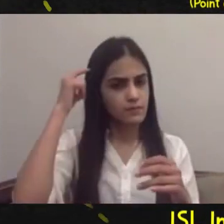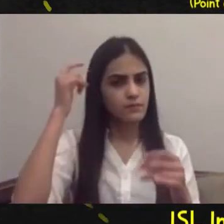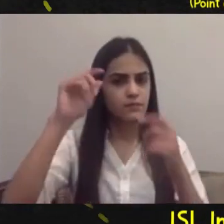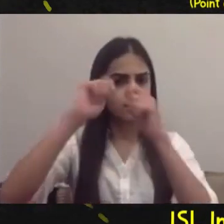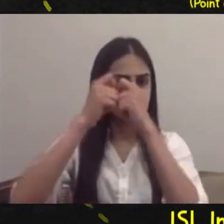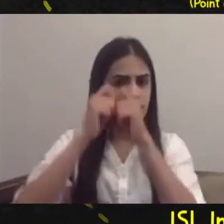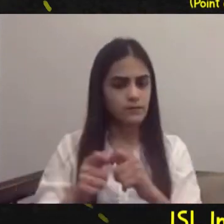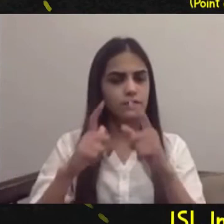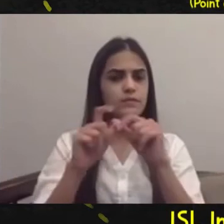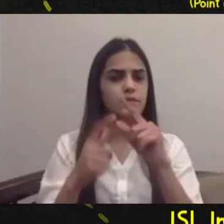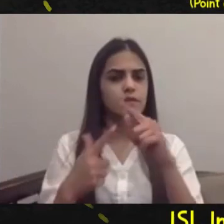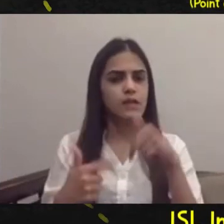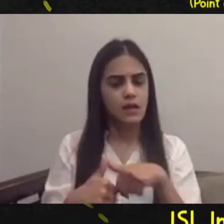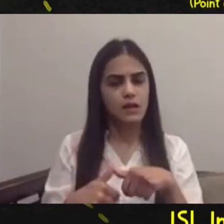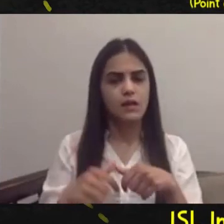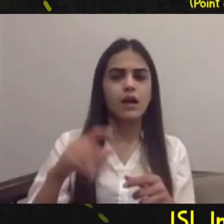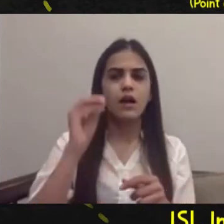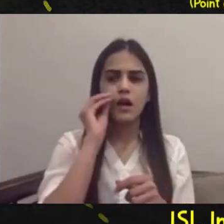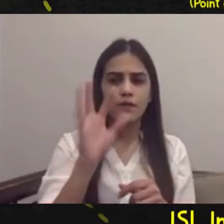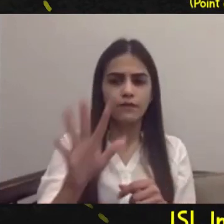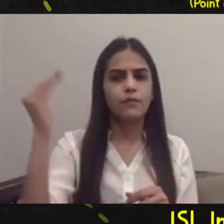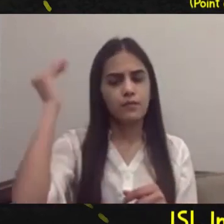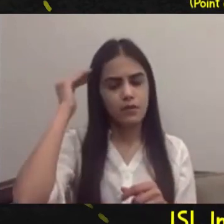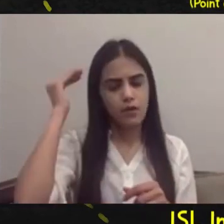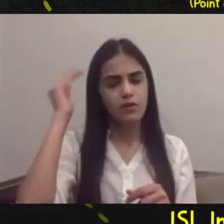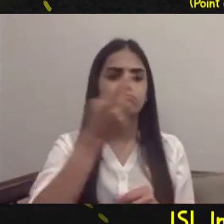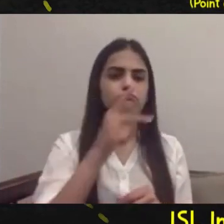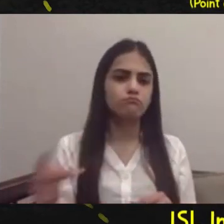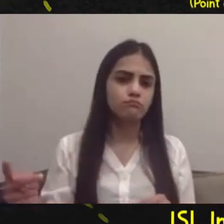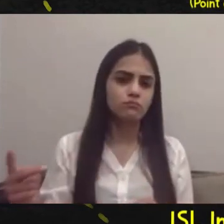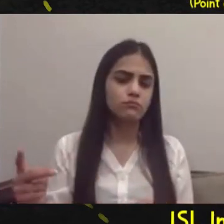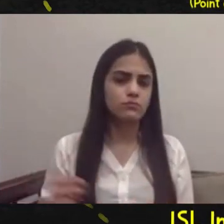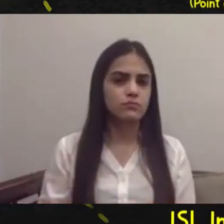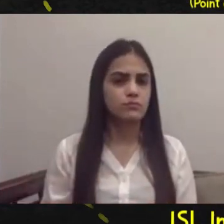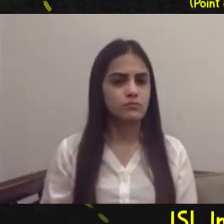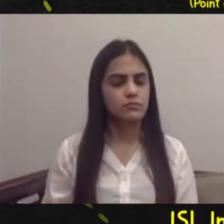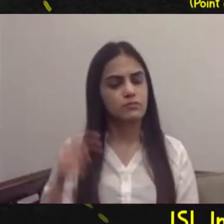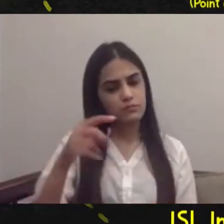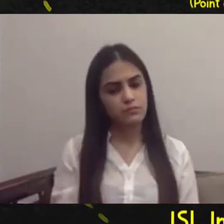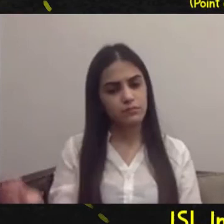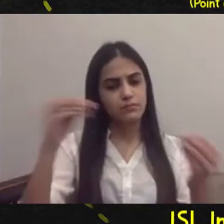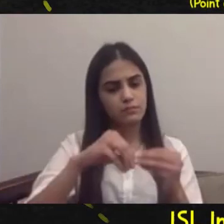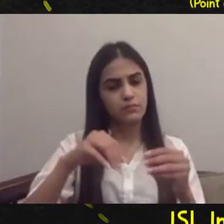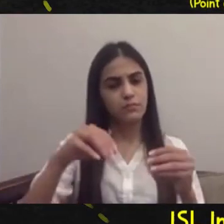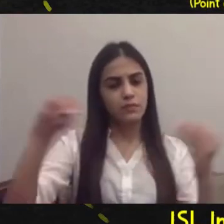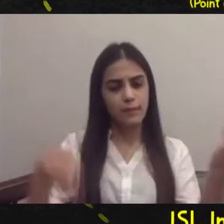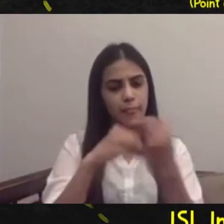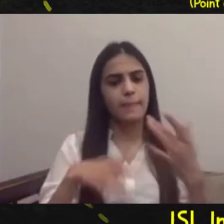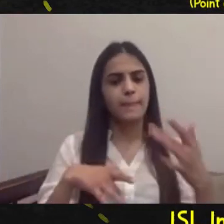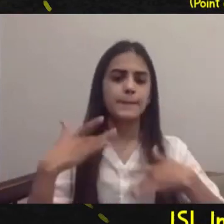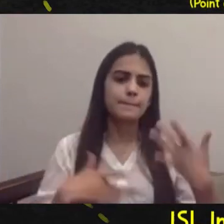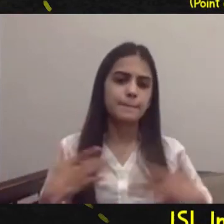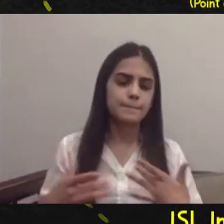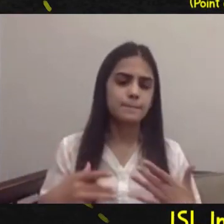data, information, knowledge, ways of knowing, and really putting pleasure into that and saying, how can we